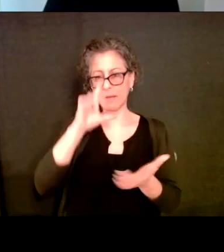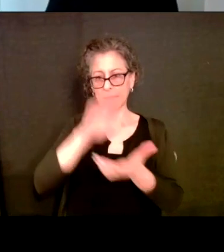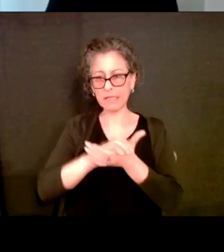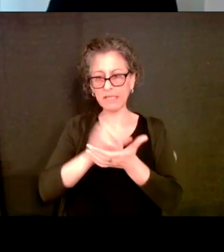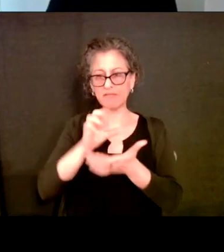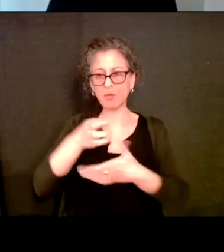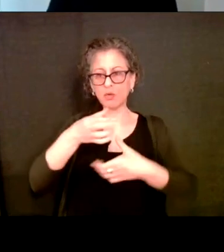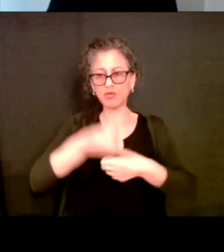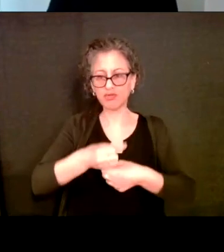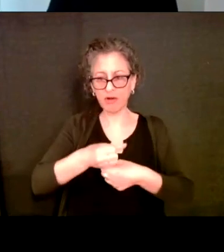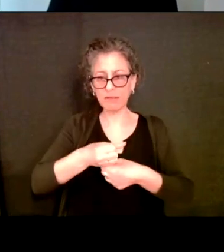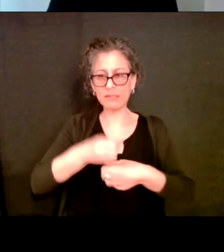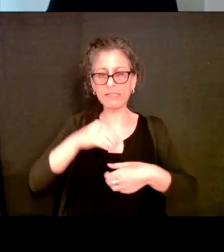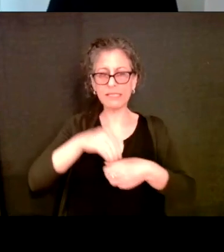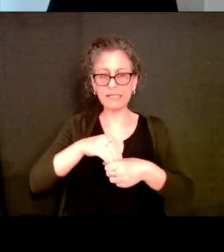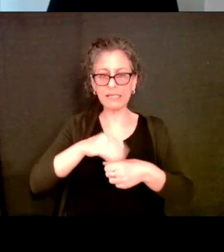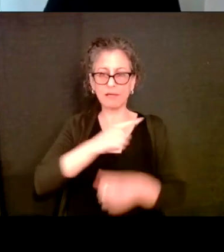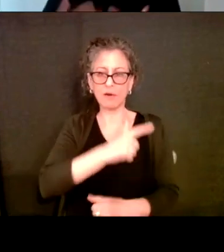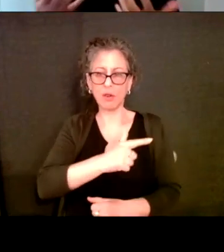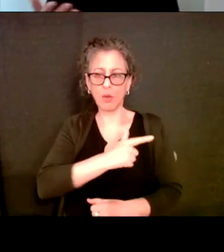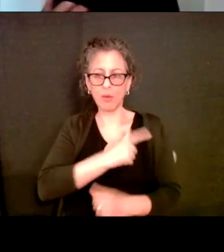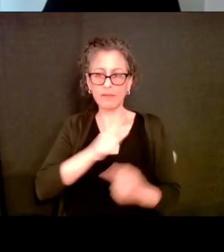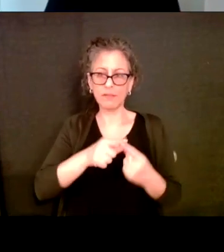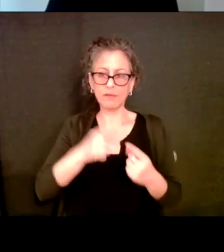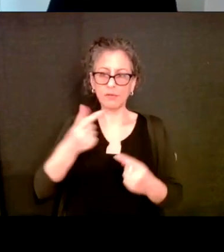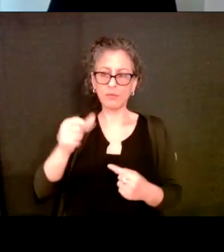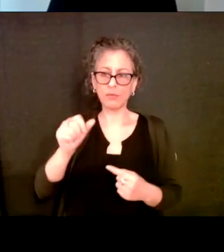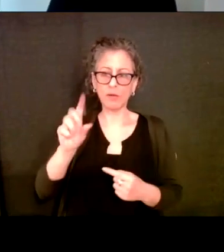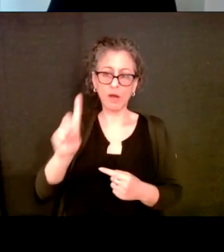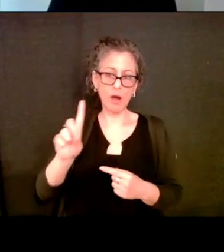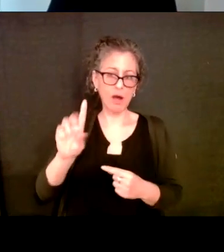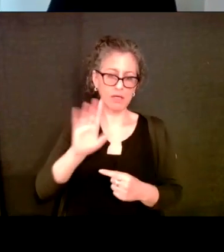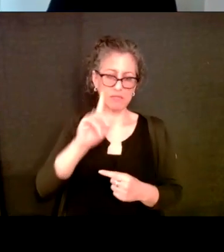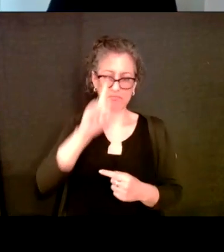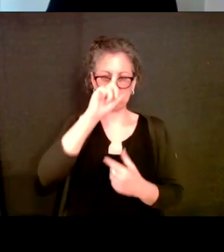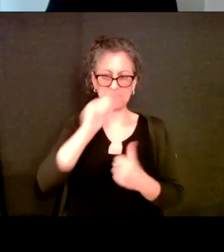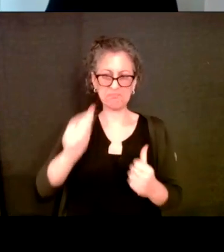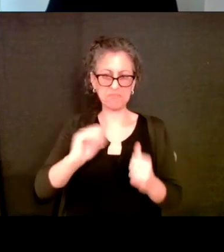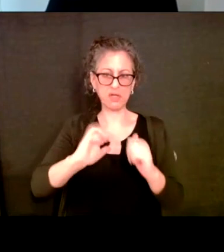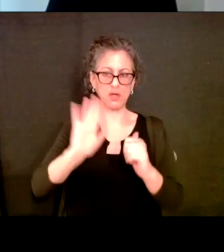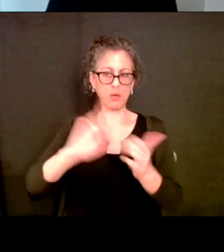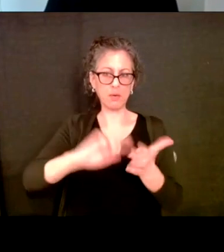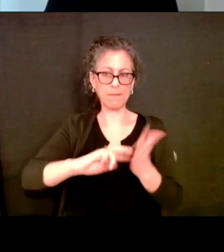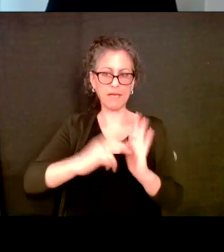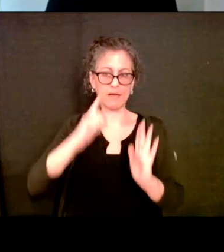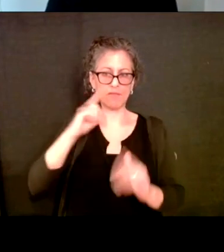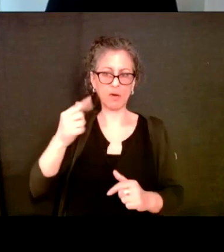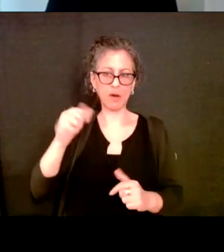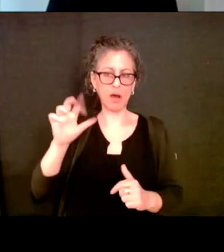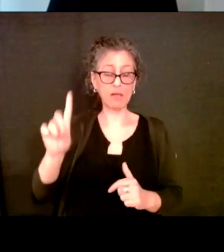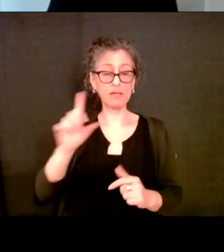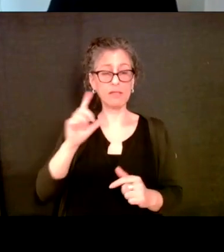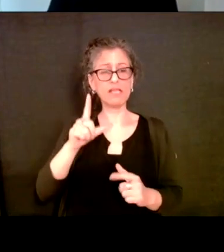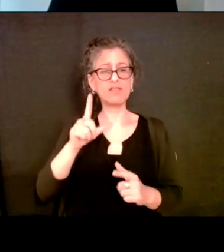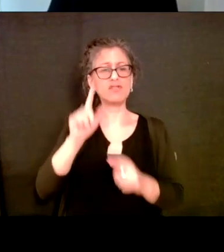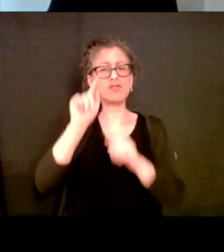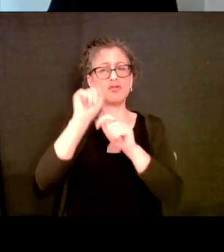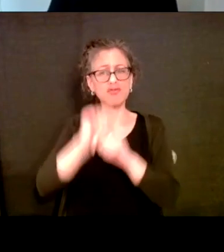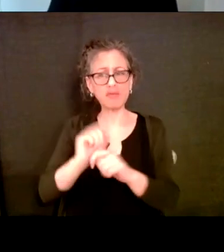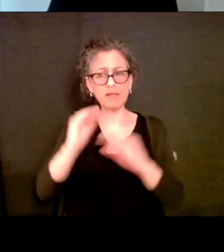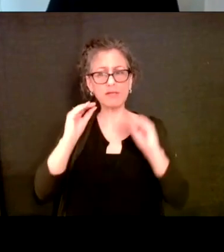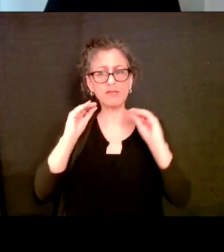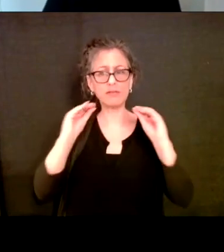trust in and loyalty to God, however that's defined for you. It's a belief in traditional teachings of a